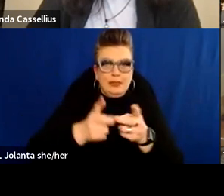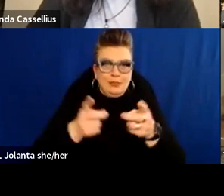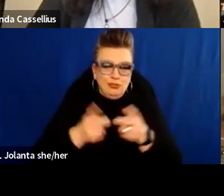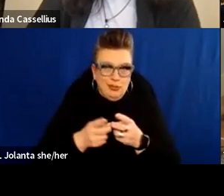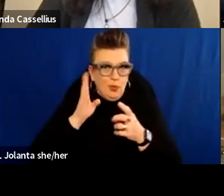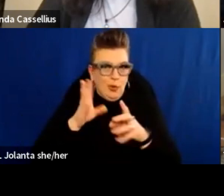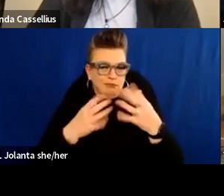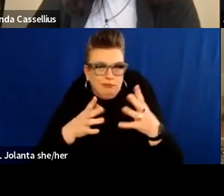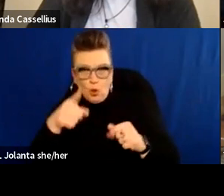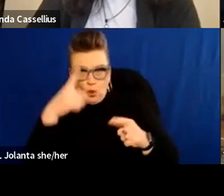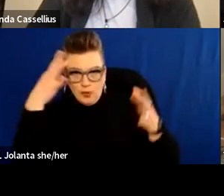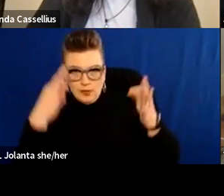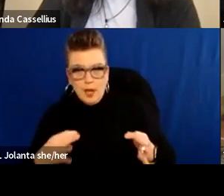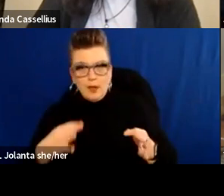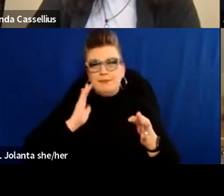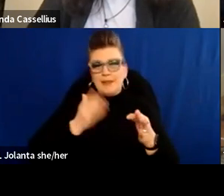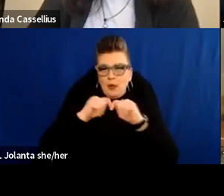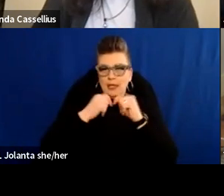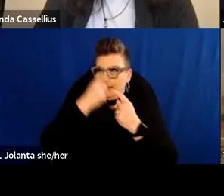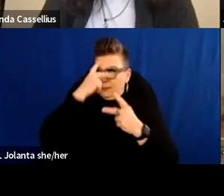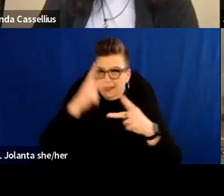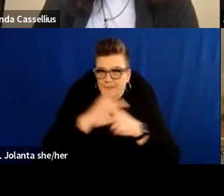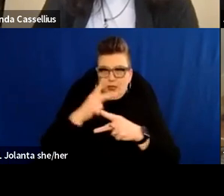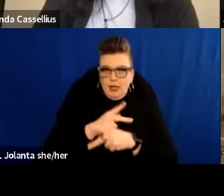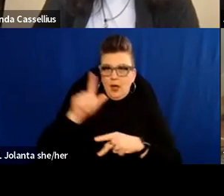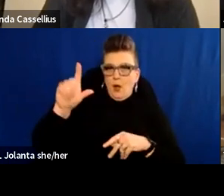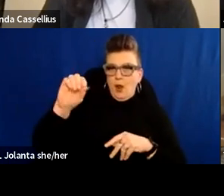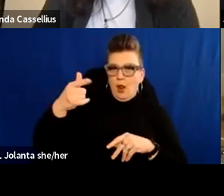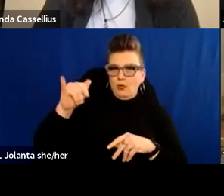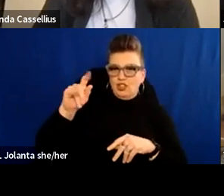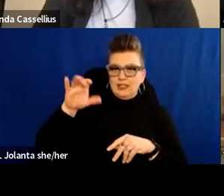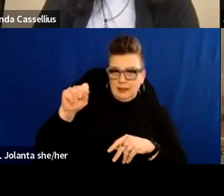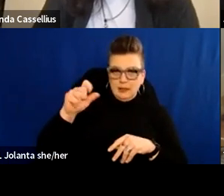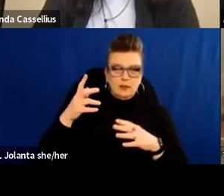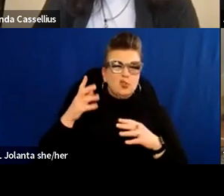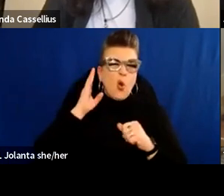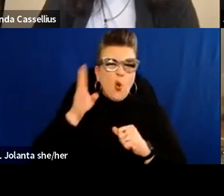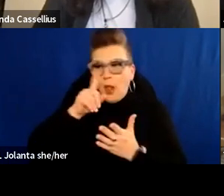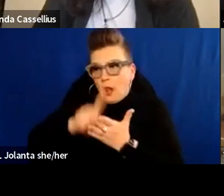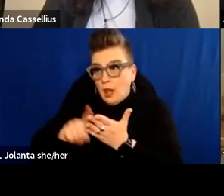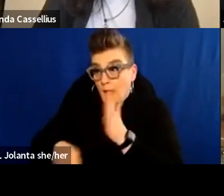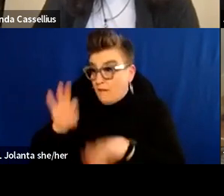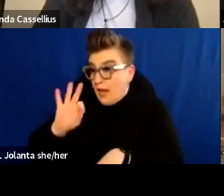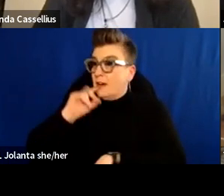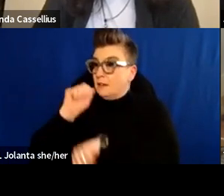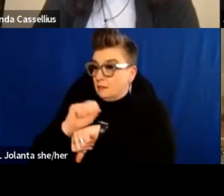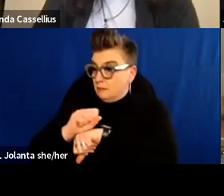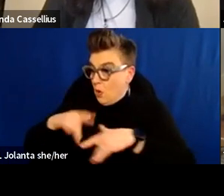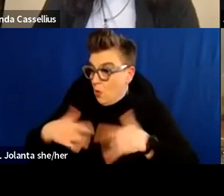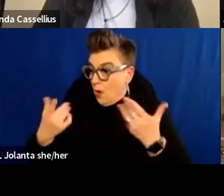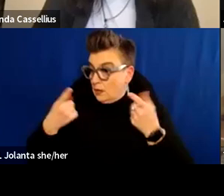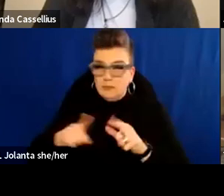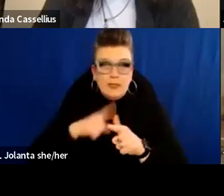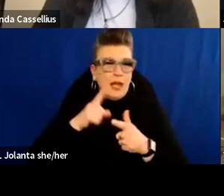these logistical operational pieces i'm going to continue to shop and get feedback on those before we finalize it and see what's really possible thank